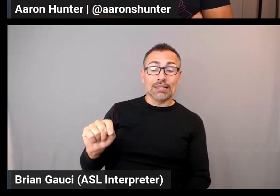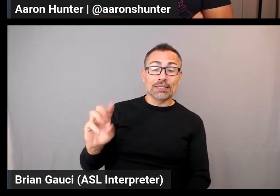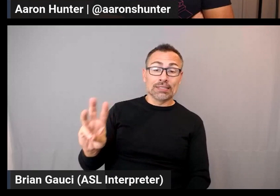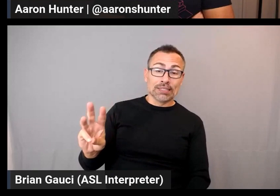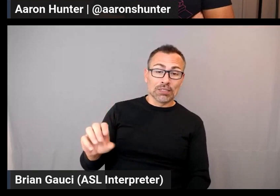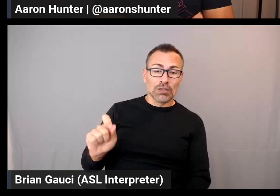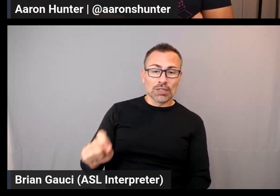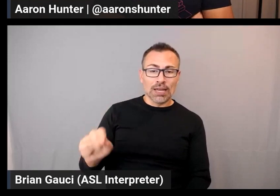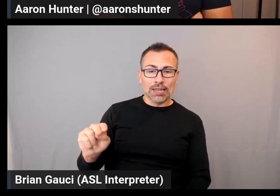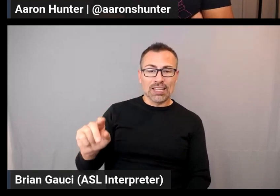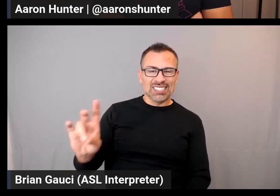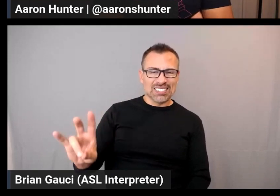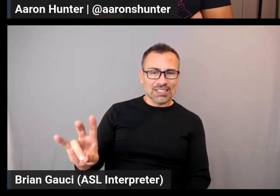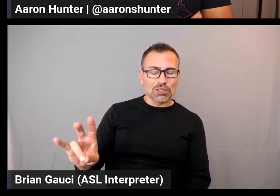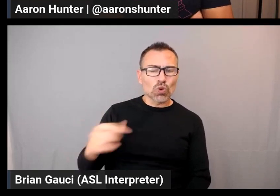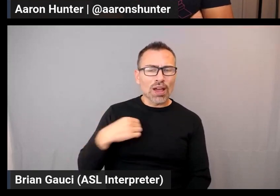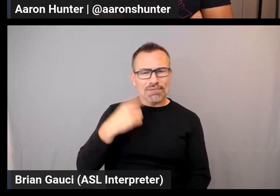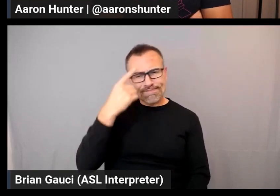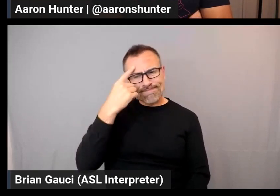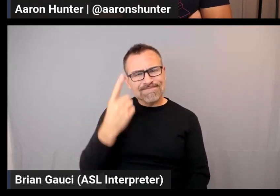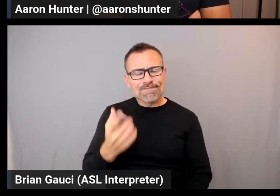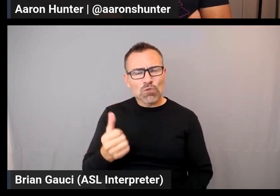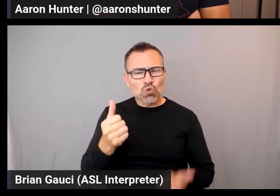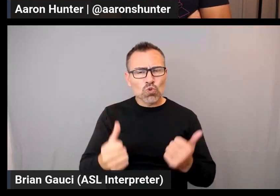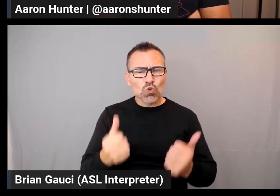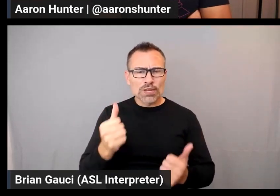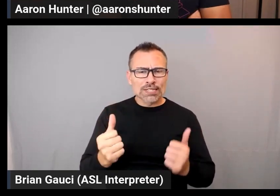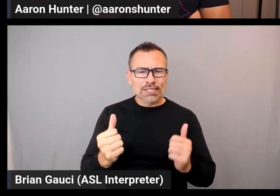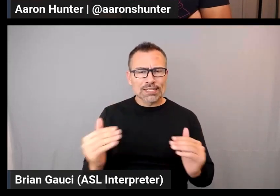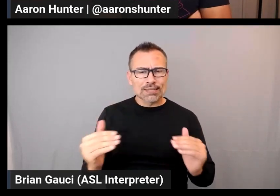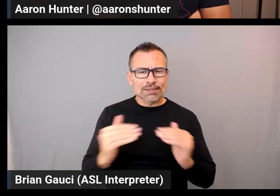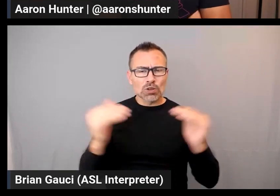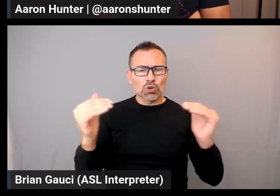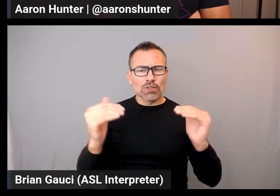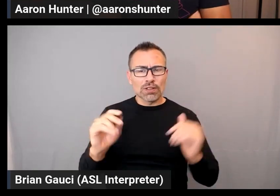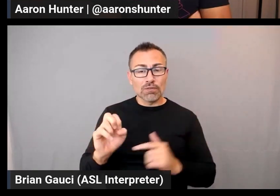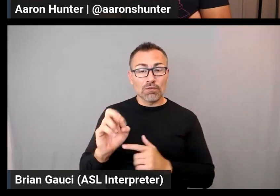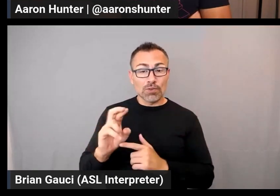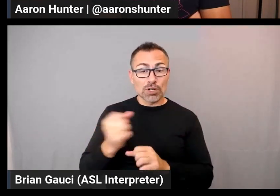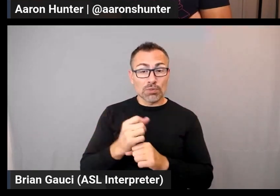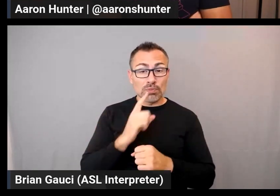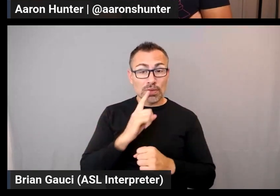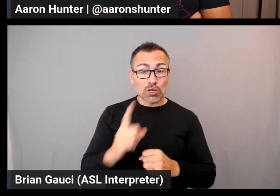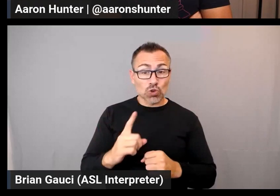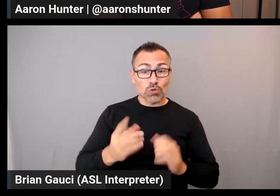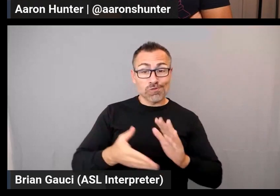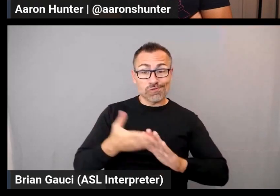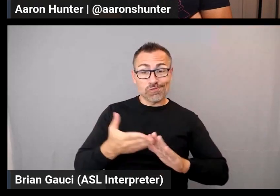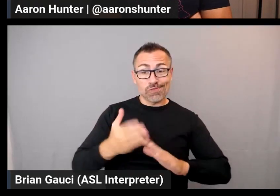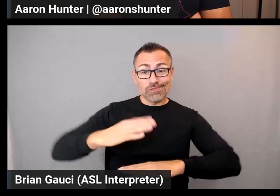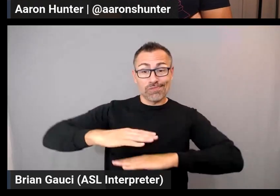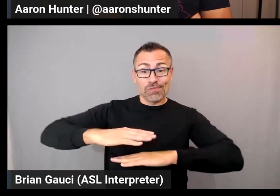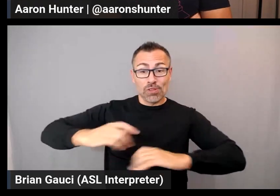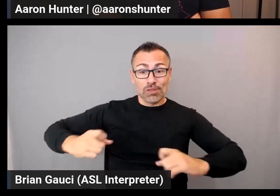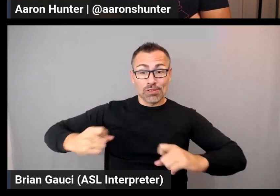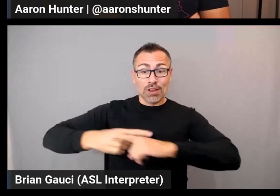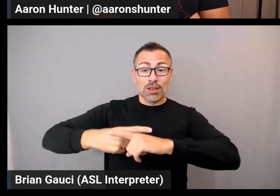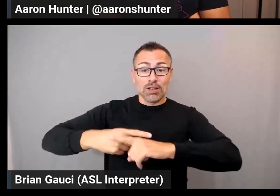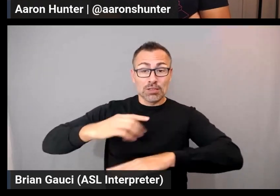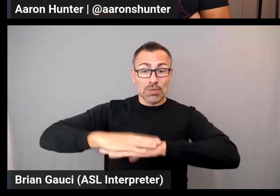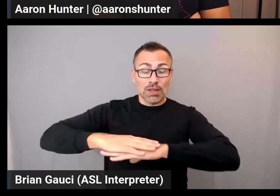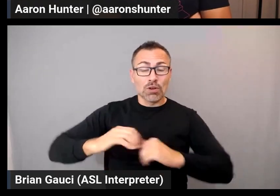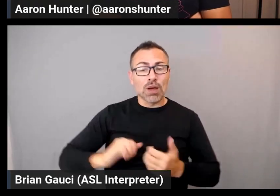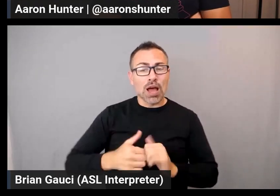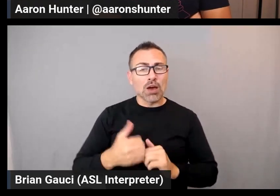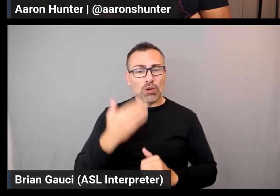what is the equivalent version to make sure that it can run on cross-platform? How do I know that? And let's say